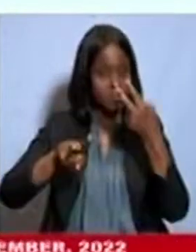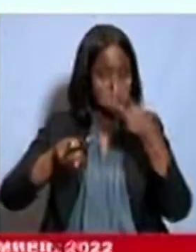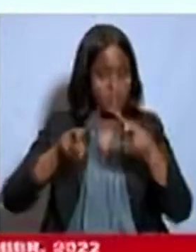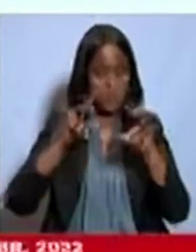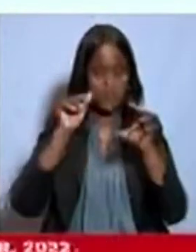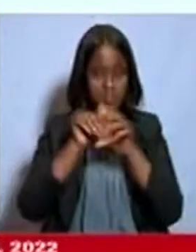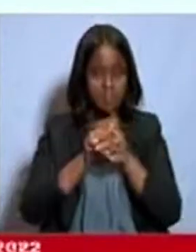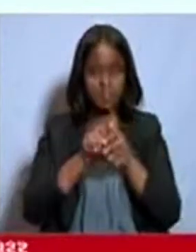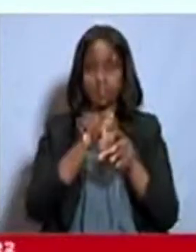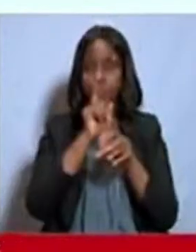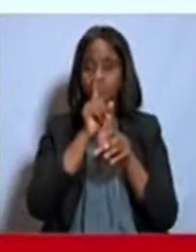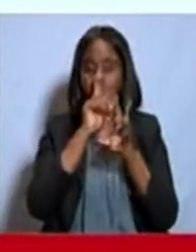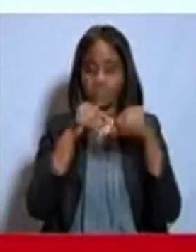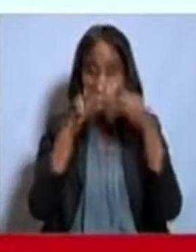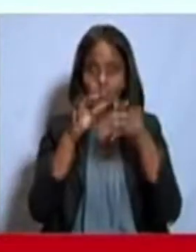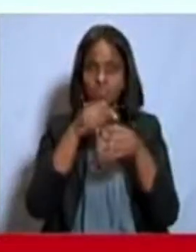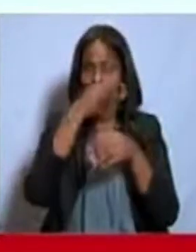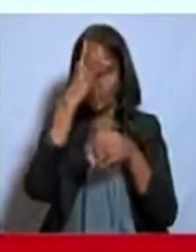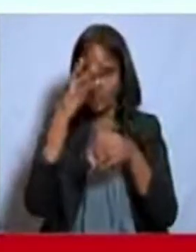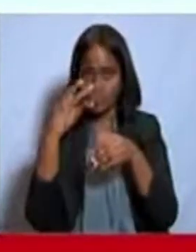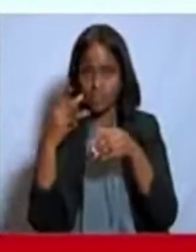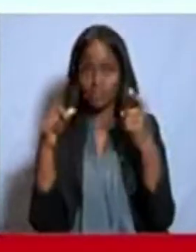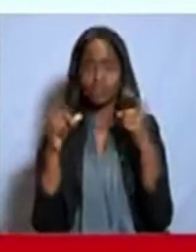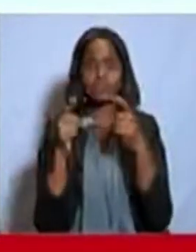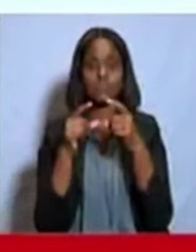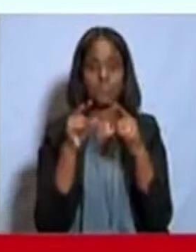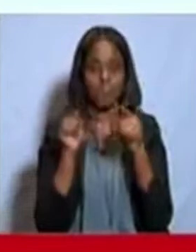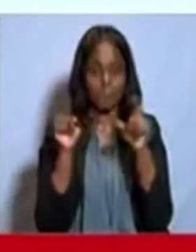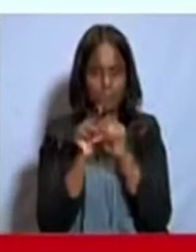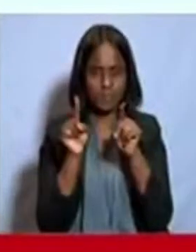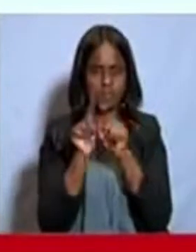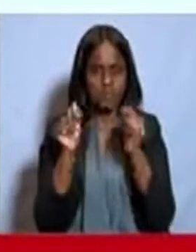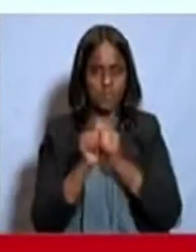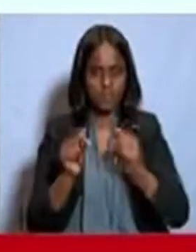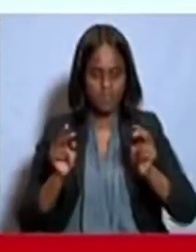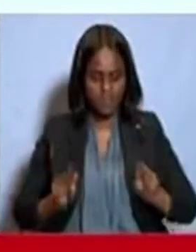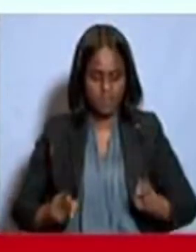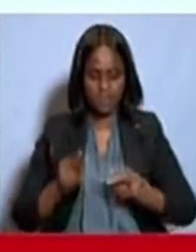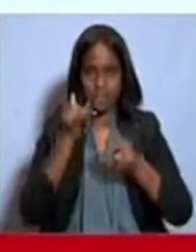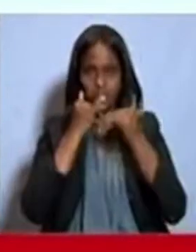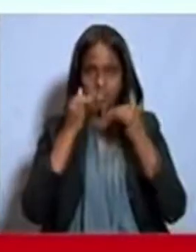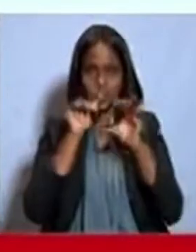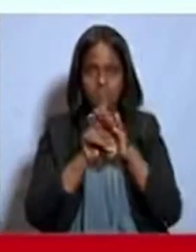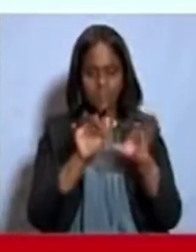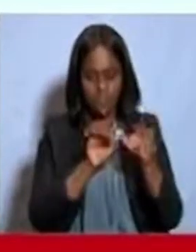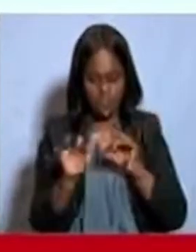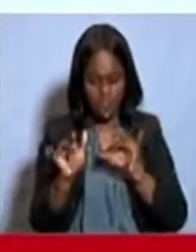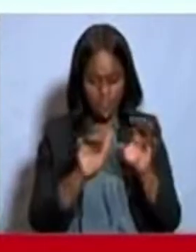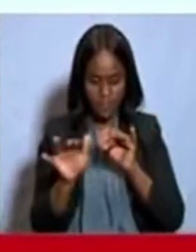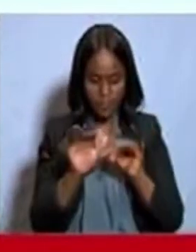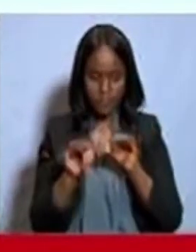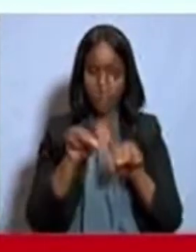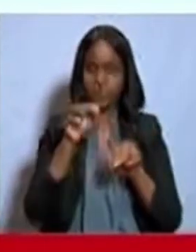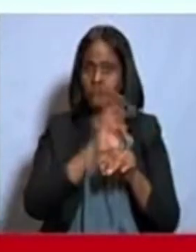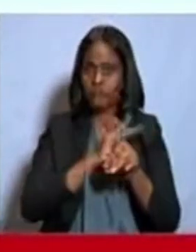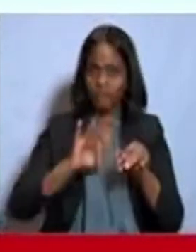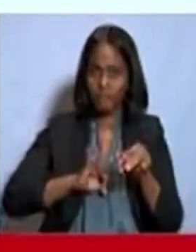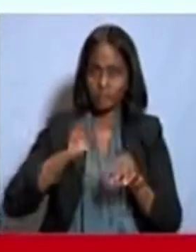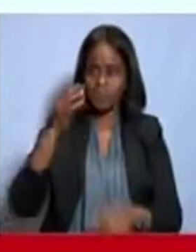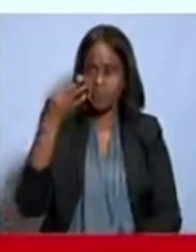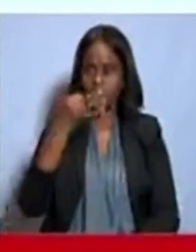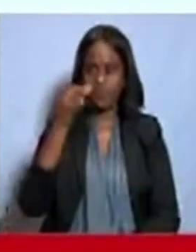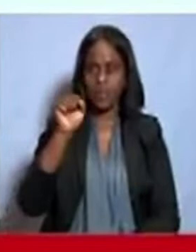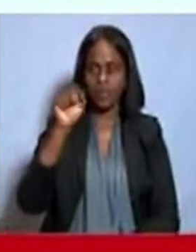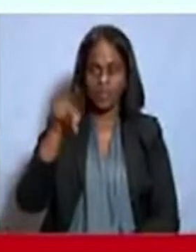the issuance of national registration cards, as well as human errors in the Manual Food Security Pack Program,